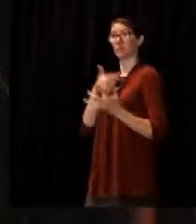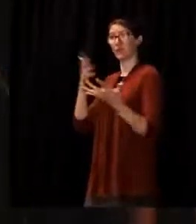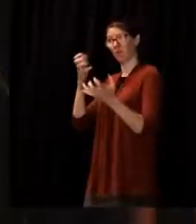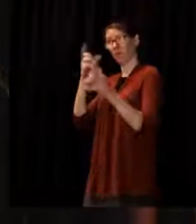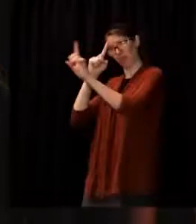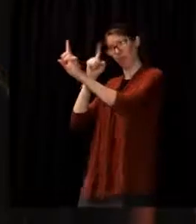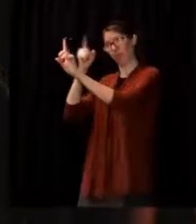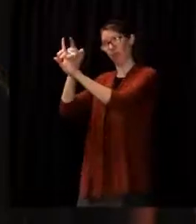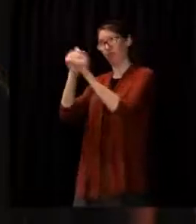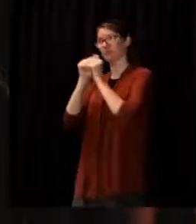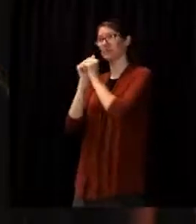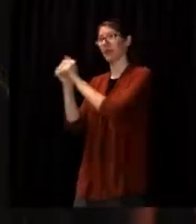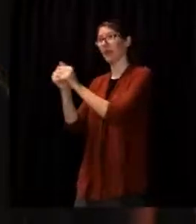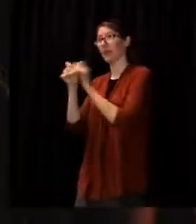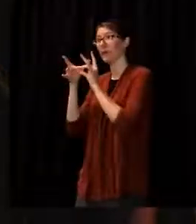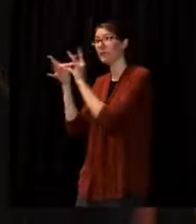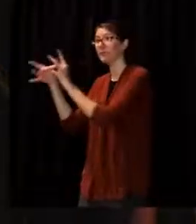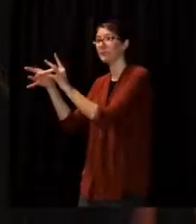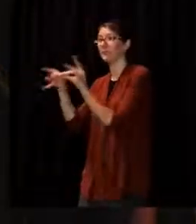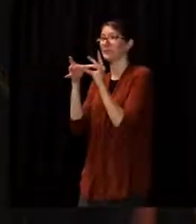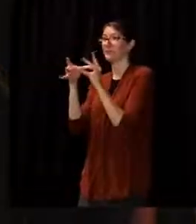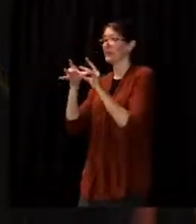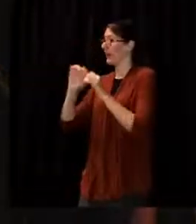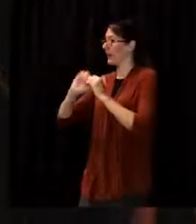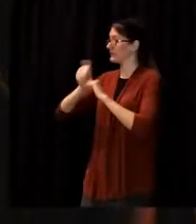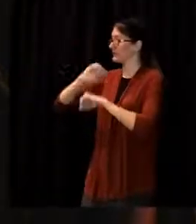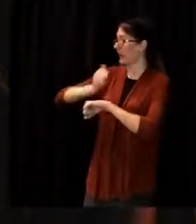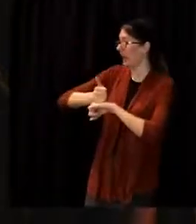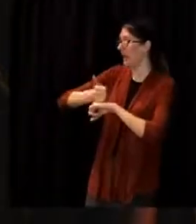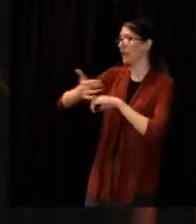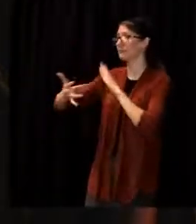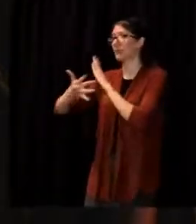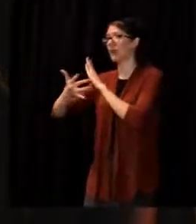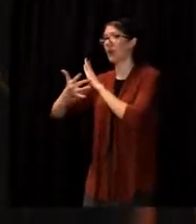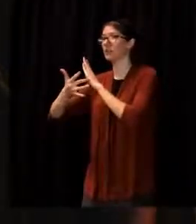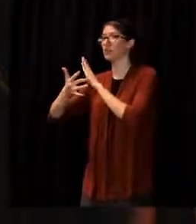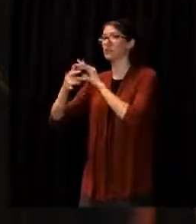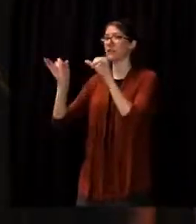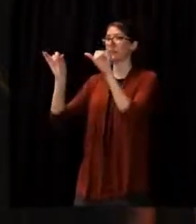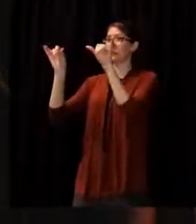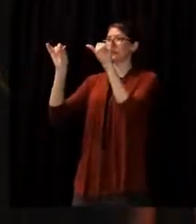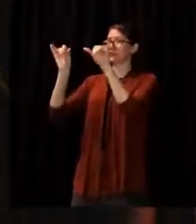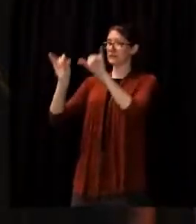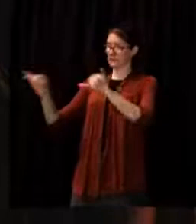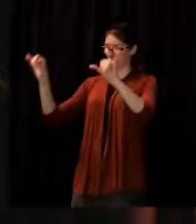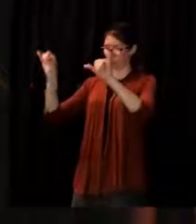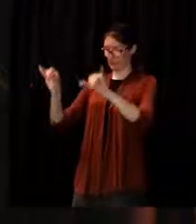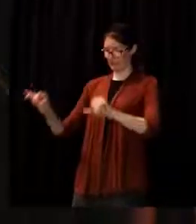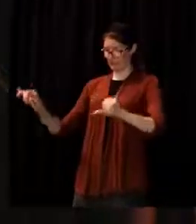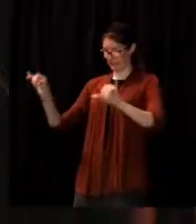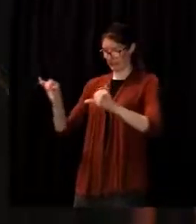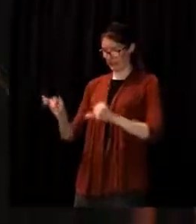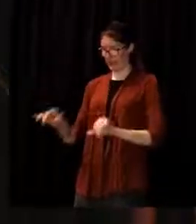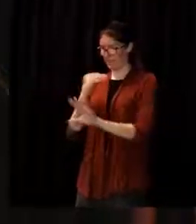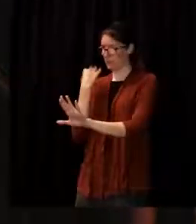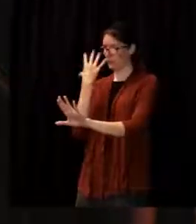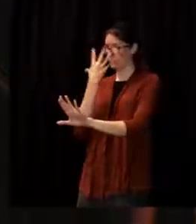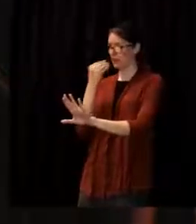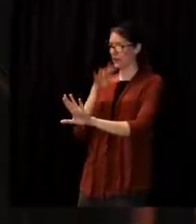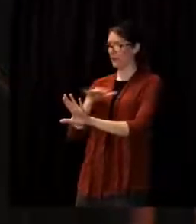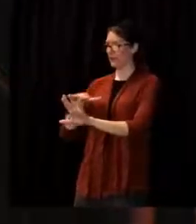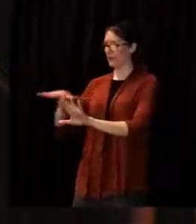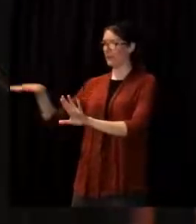collective worship, in our setup, our technology, our symmetry, and the beauty that we can have in the